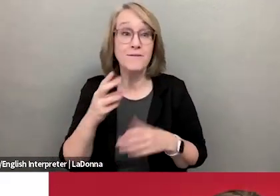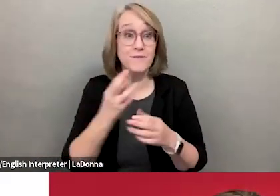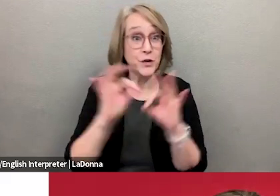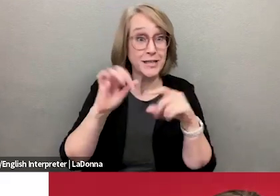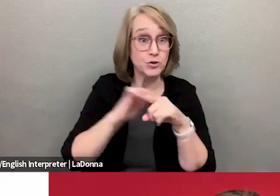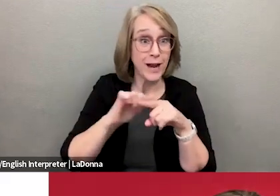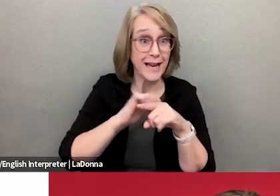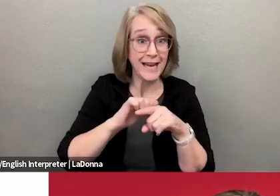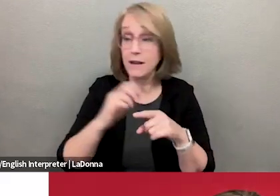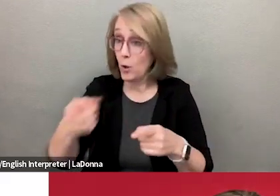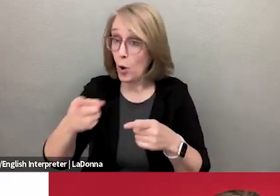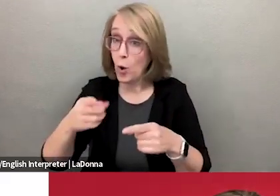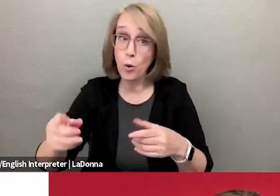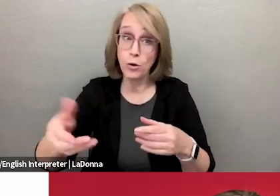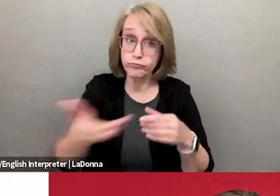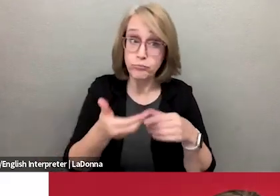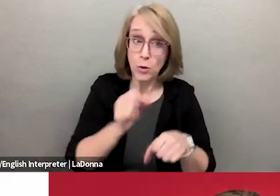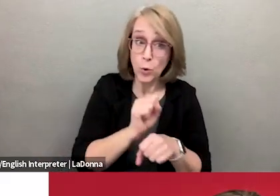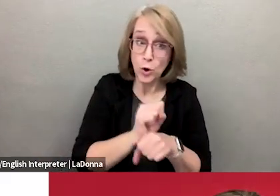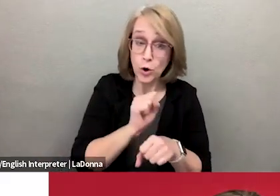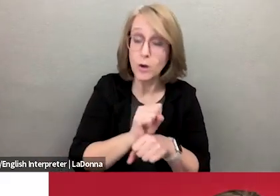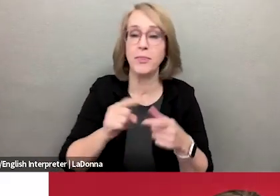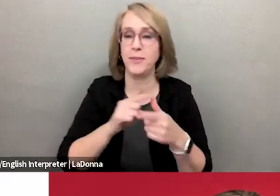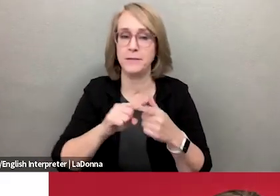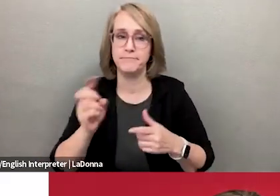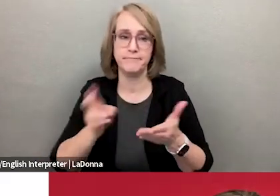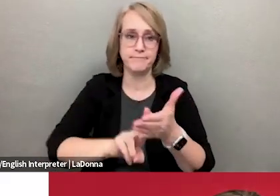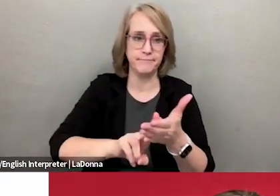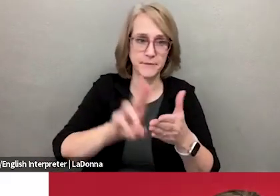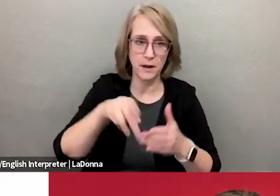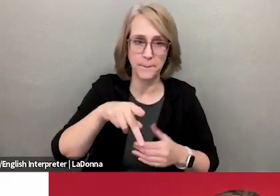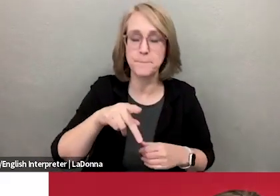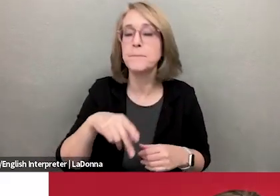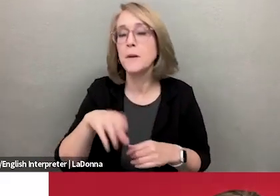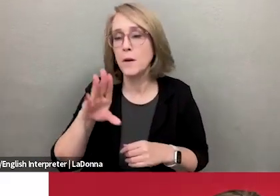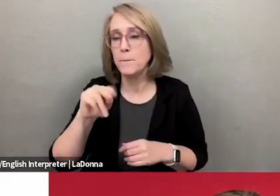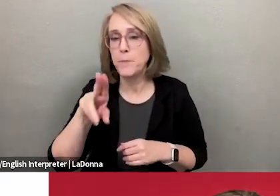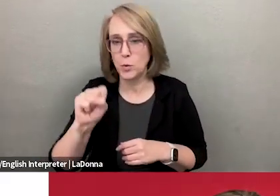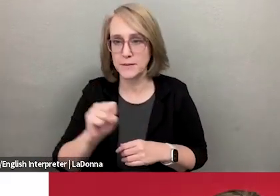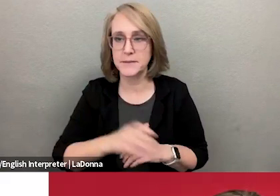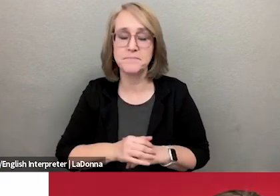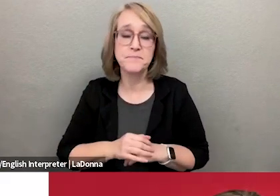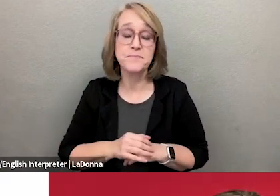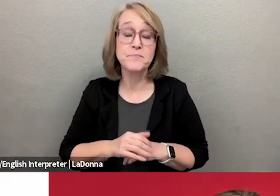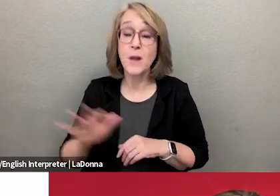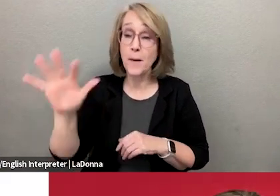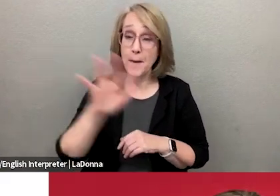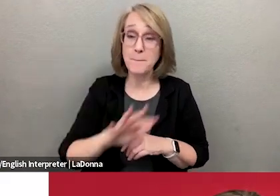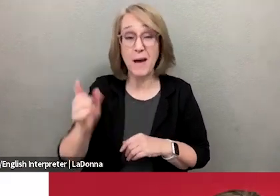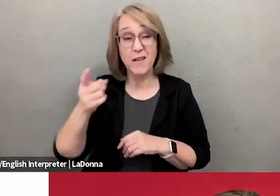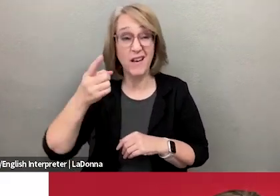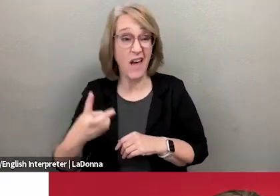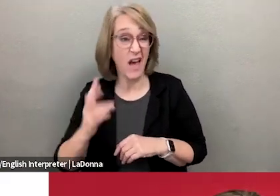we're using in our marketing. Approximately half of our registrants that